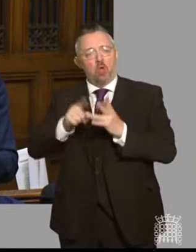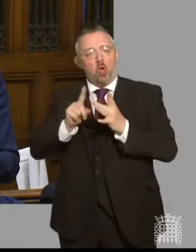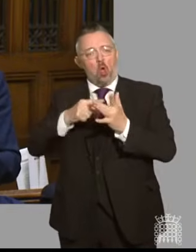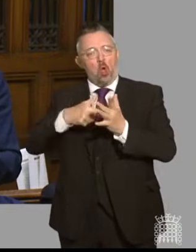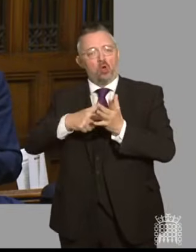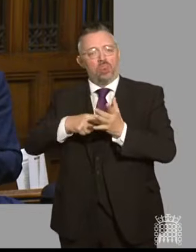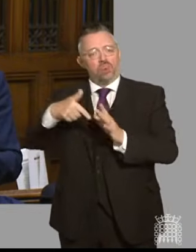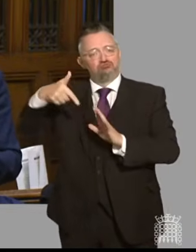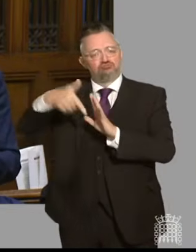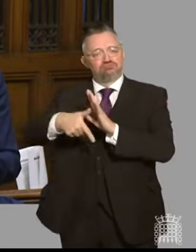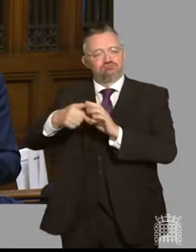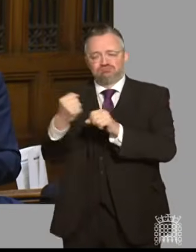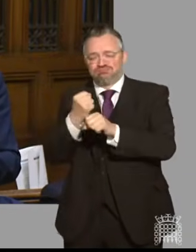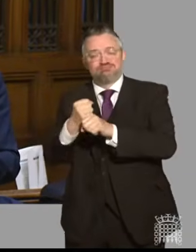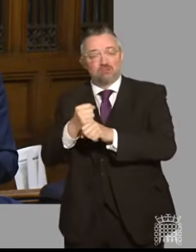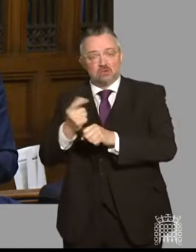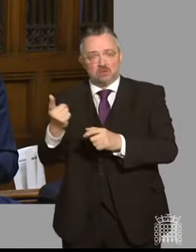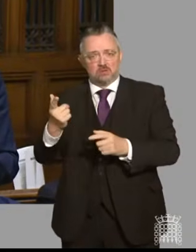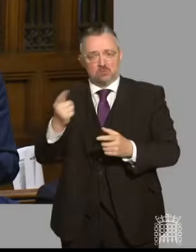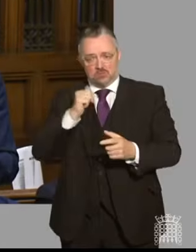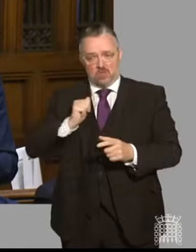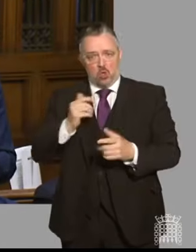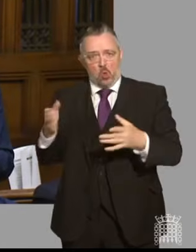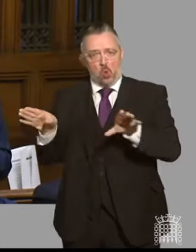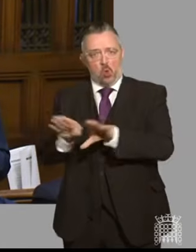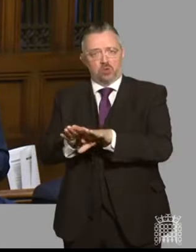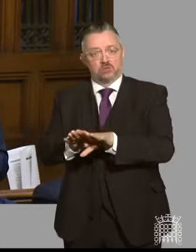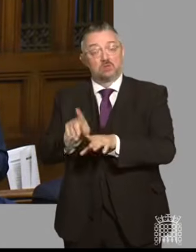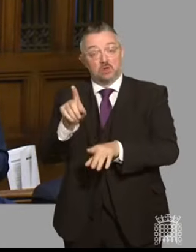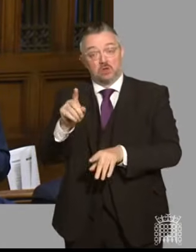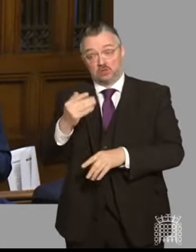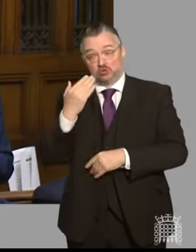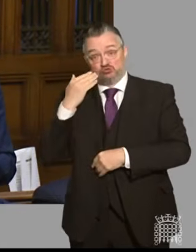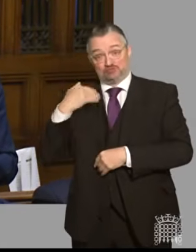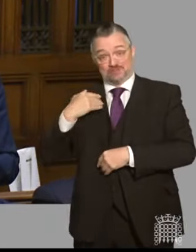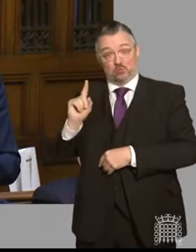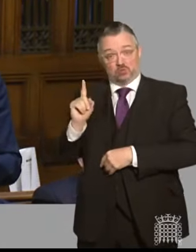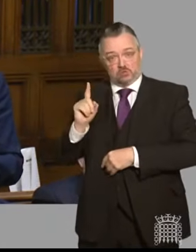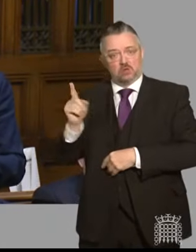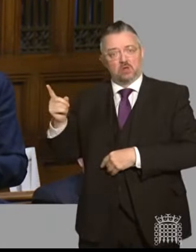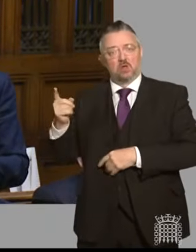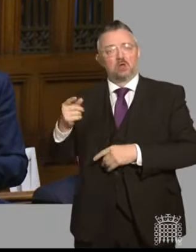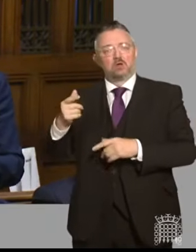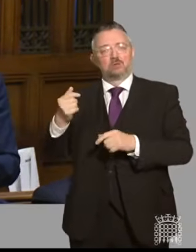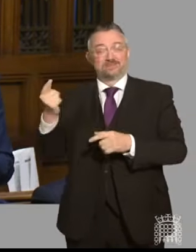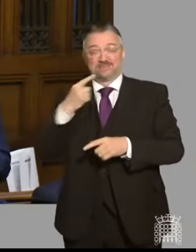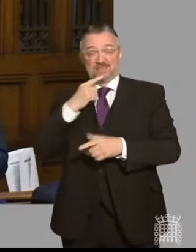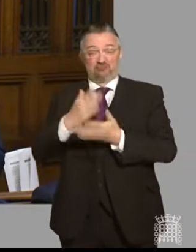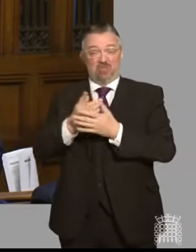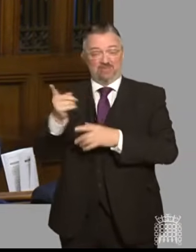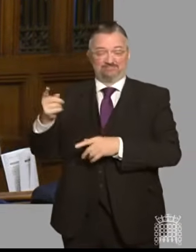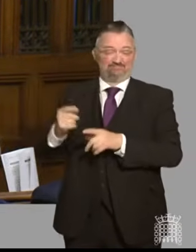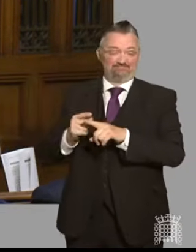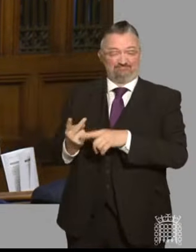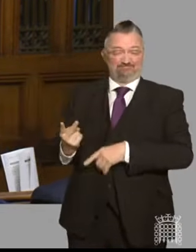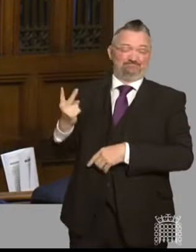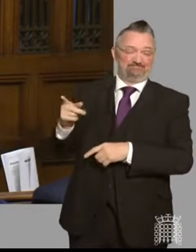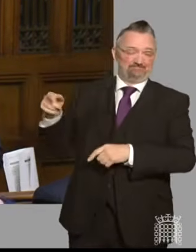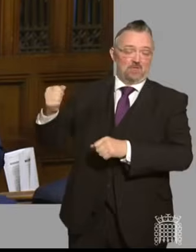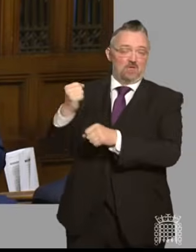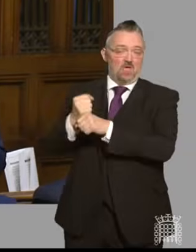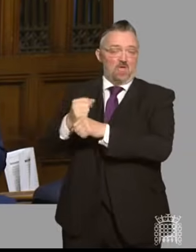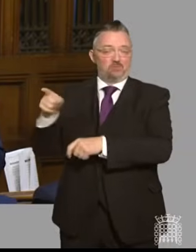UK government gave not one but two fingers to Scotland's energy ambitions within the UK. In today's